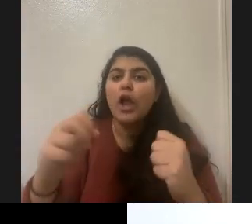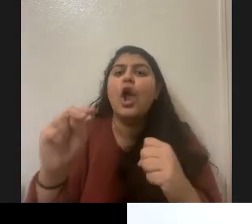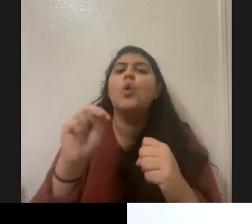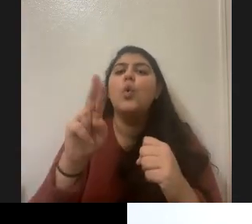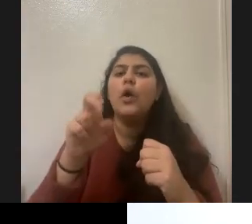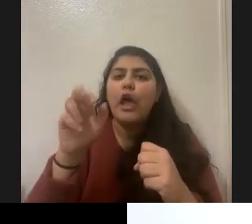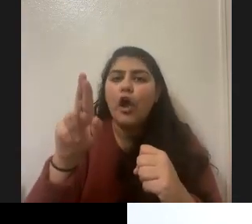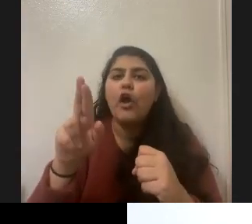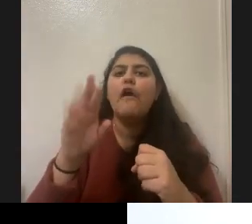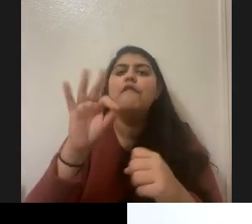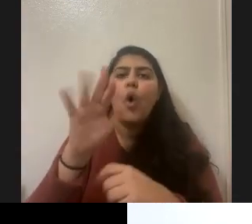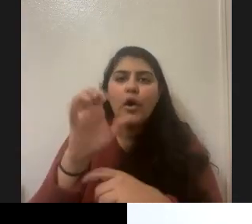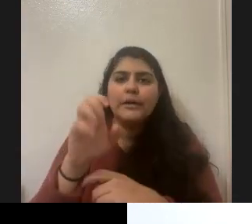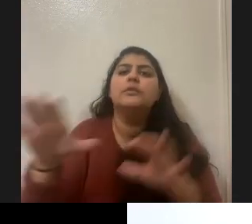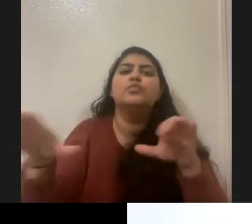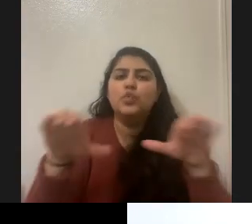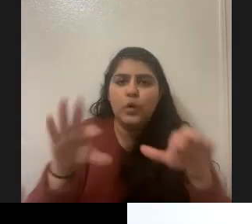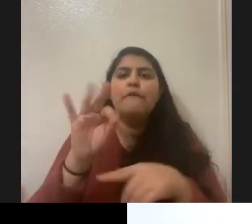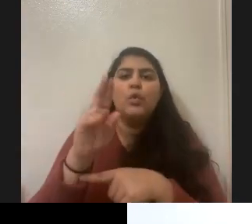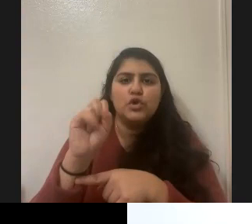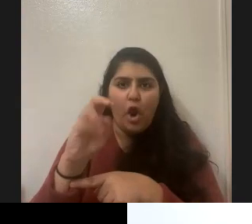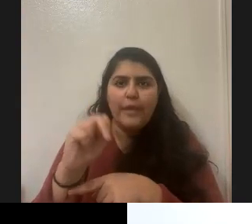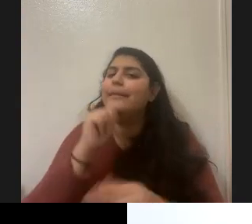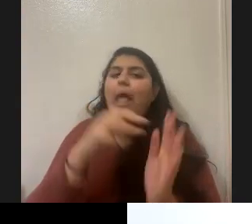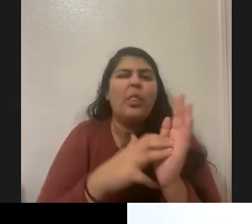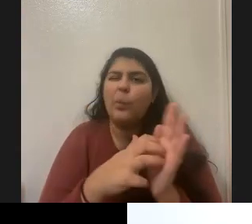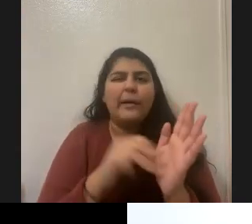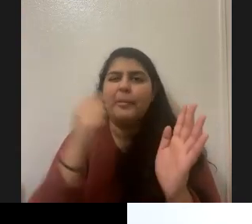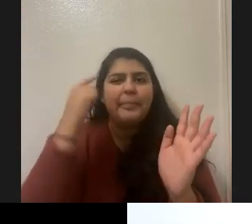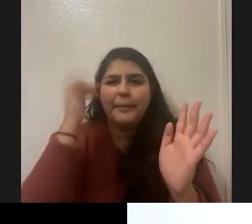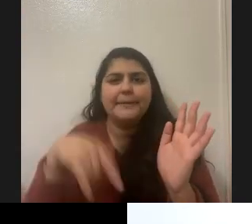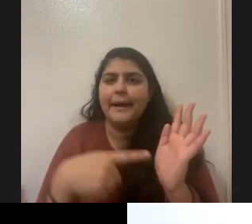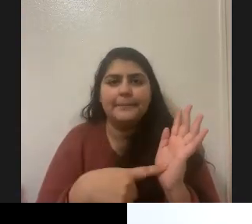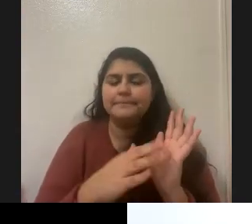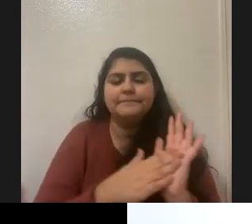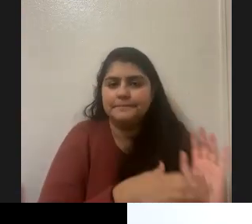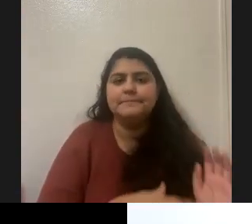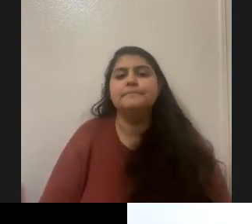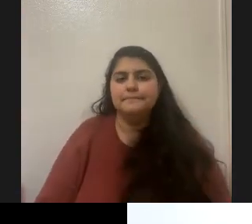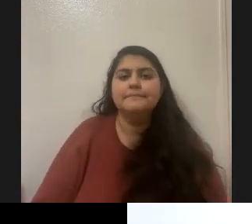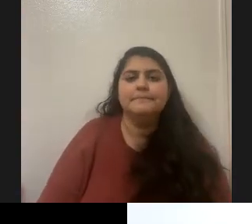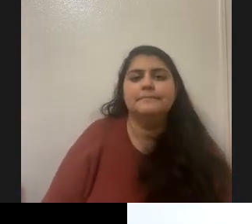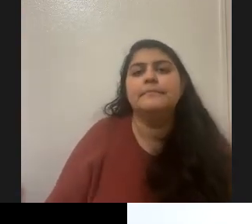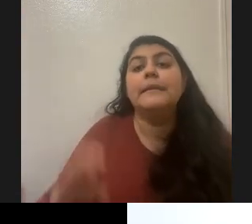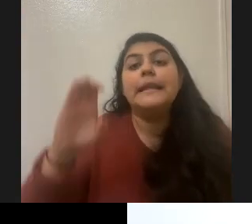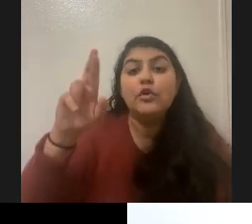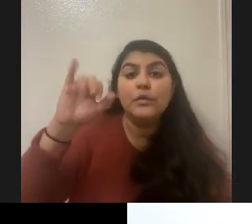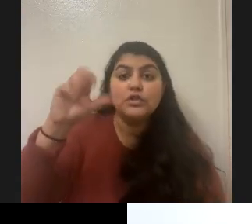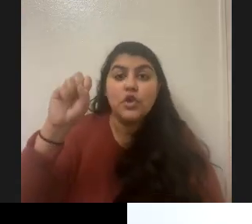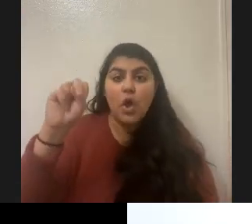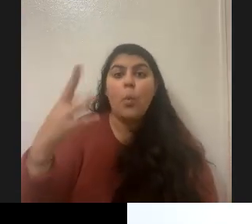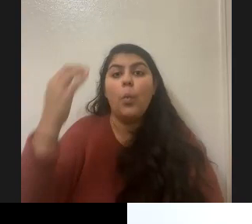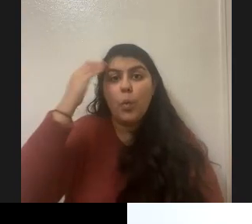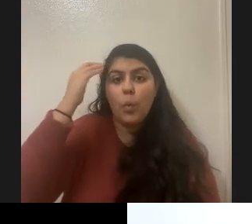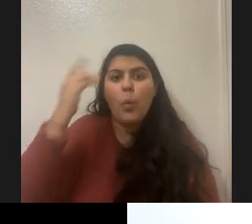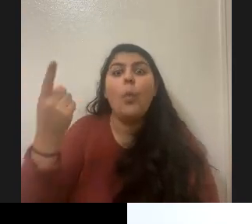doing the fusion. I don't know if it's the weak. I don't think it's the weak nuclear force. Cool. Erickson wants to know what would happen if you